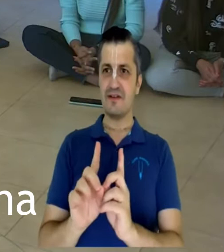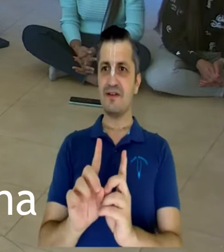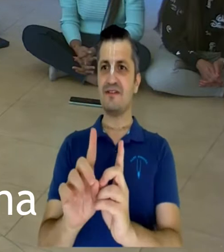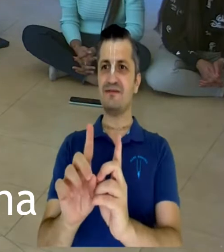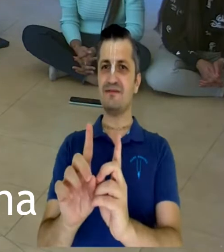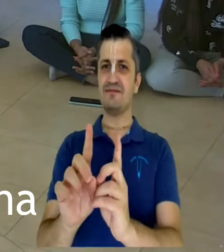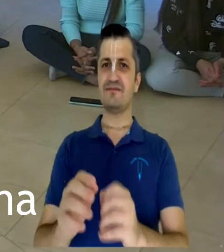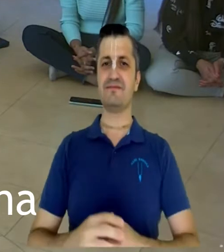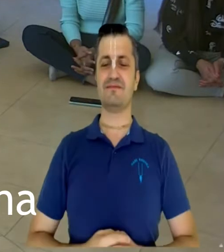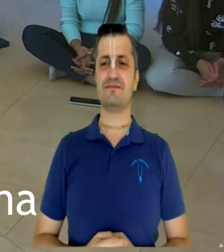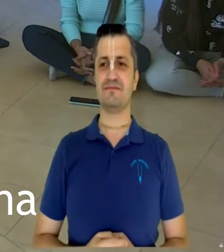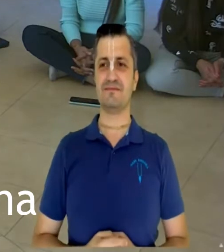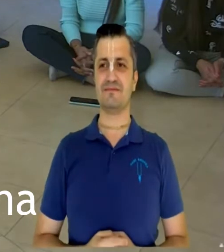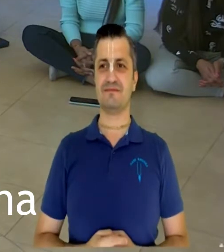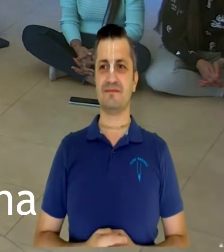Bihari